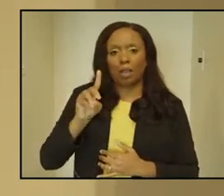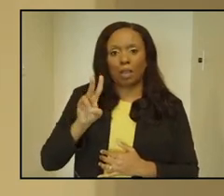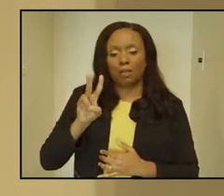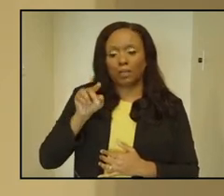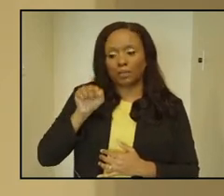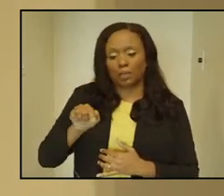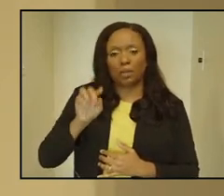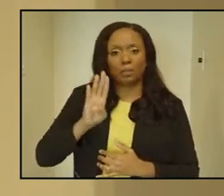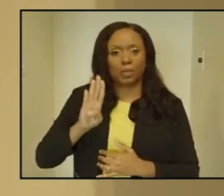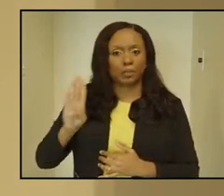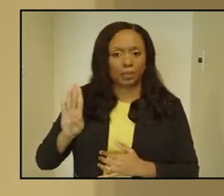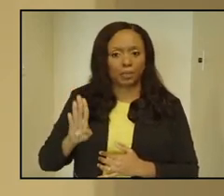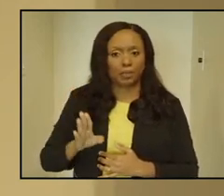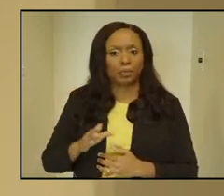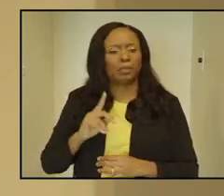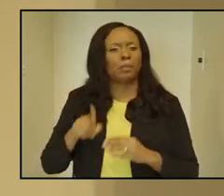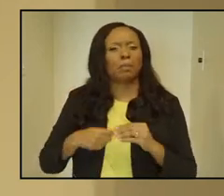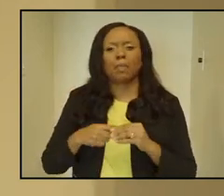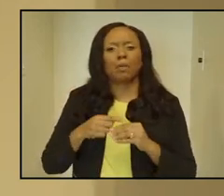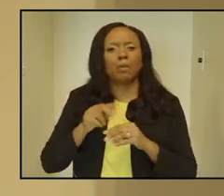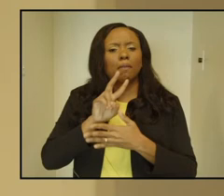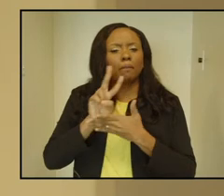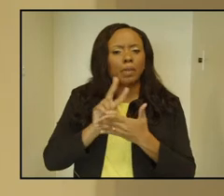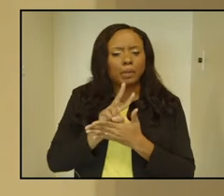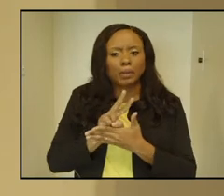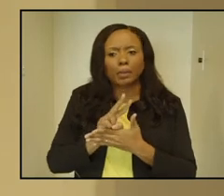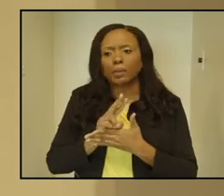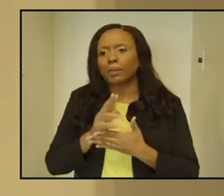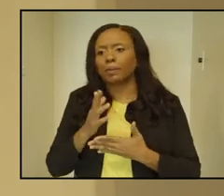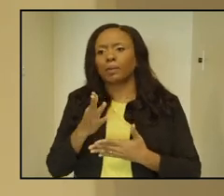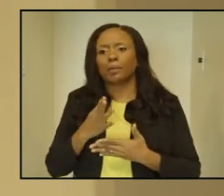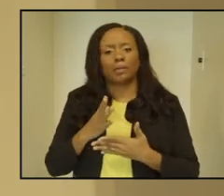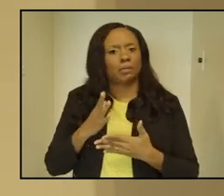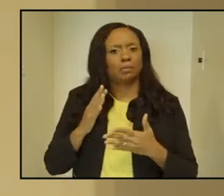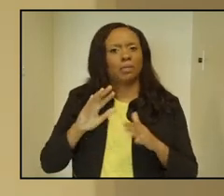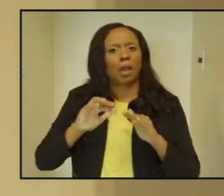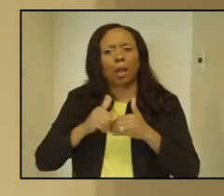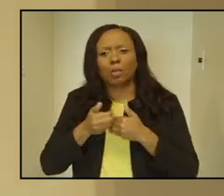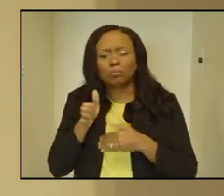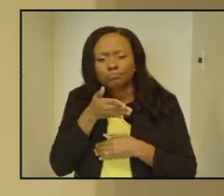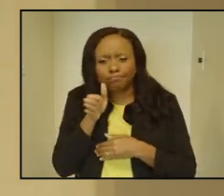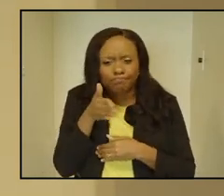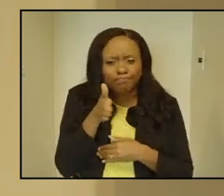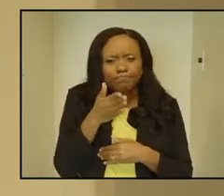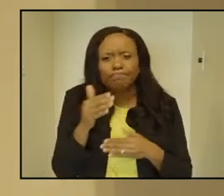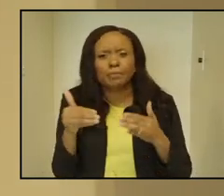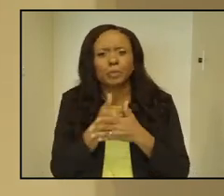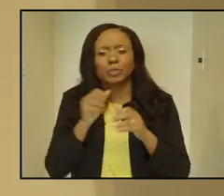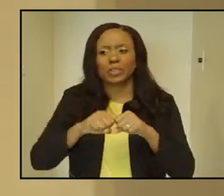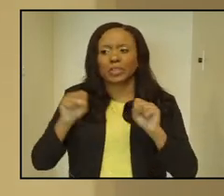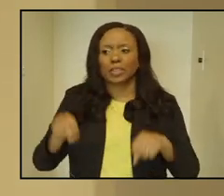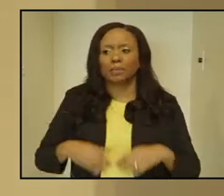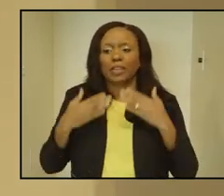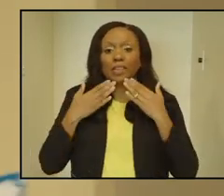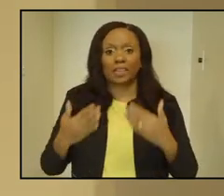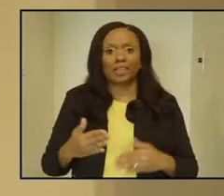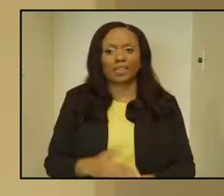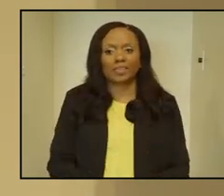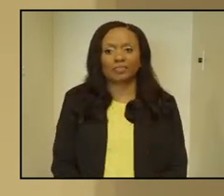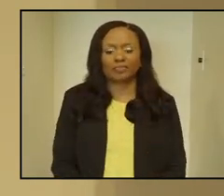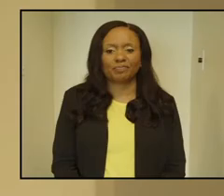videos and help desk services to help you navigate our new system. We thank you.